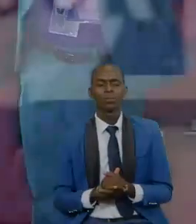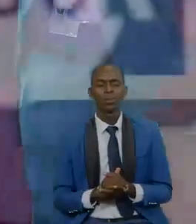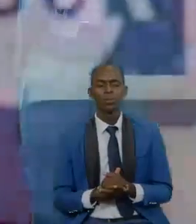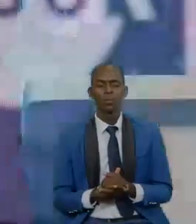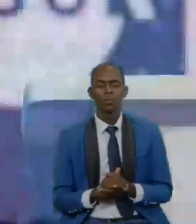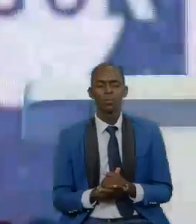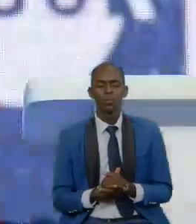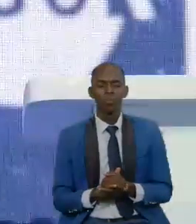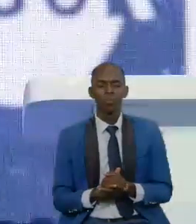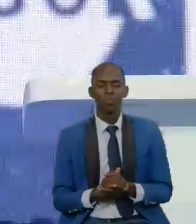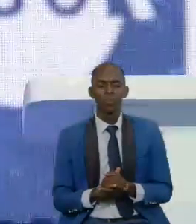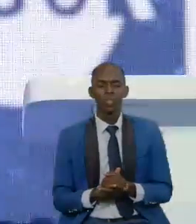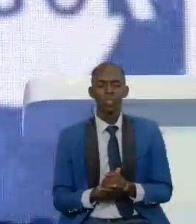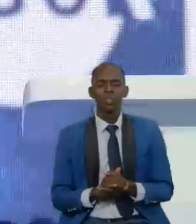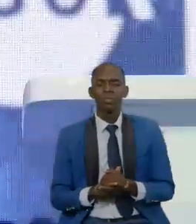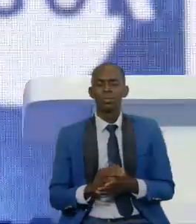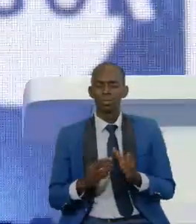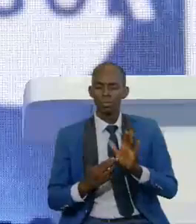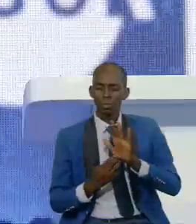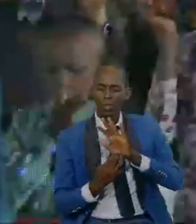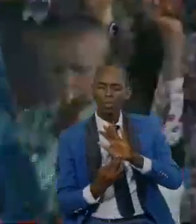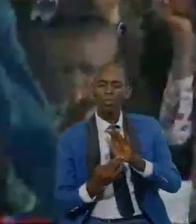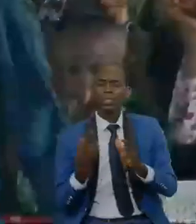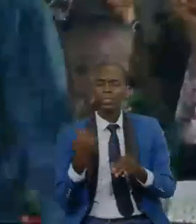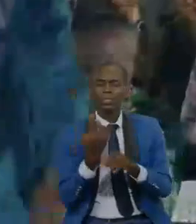Manifest the deliverance now.